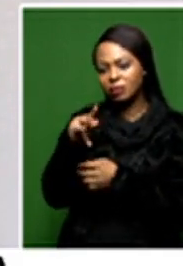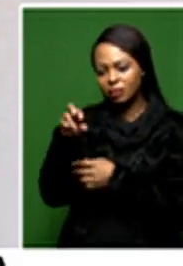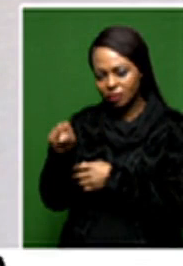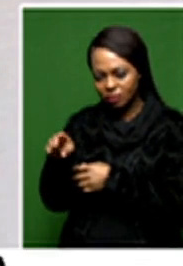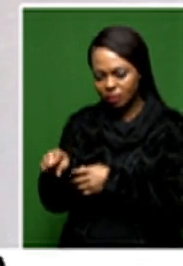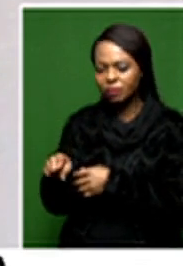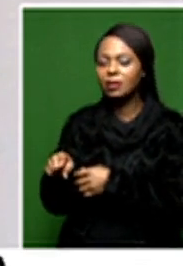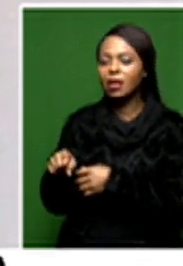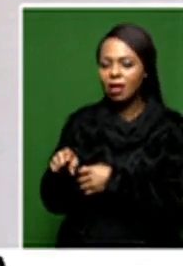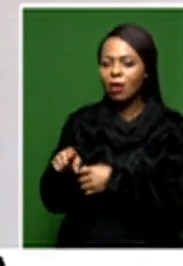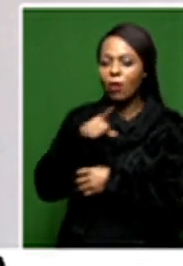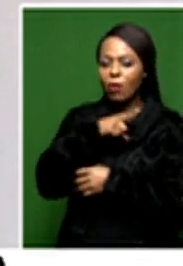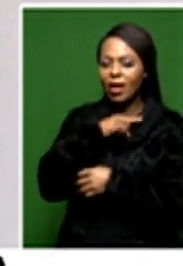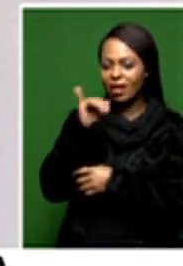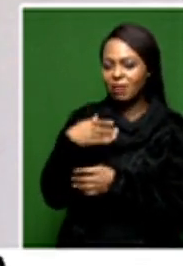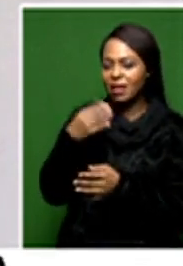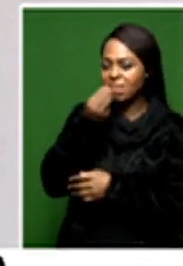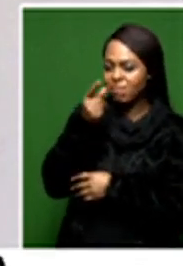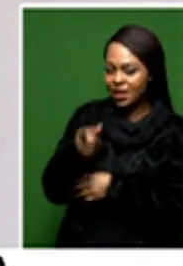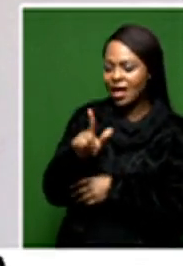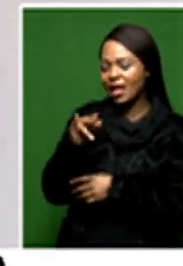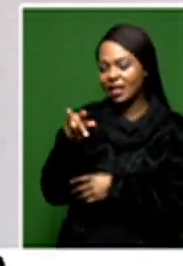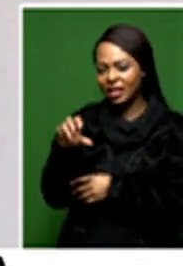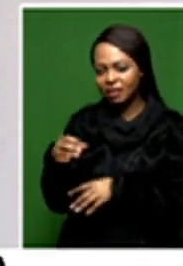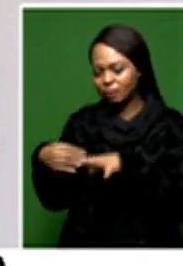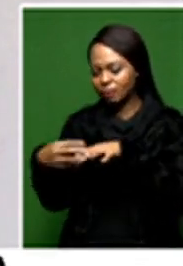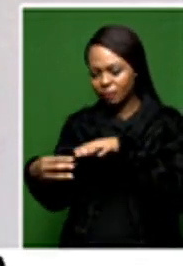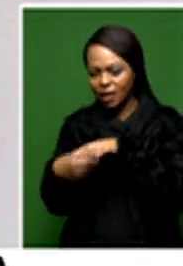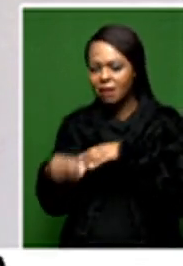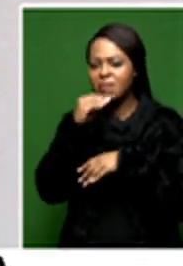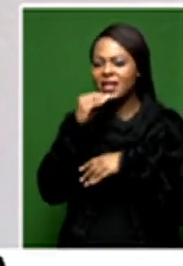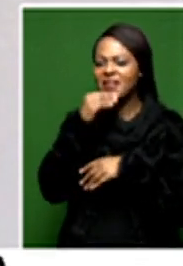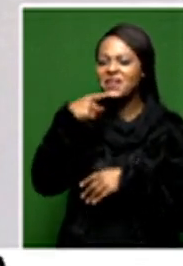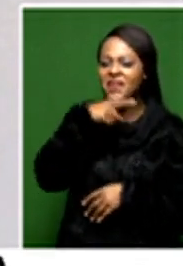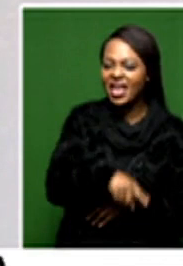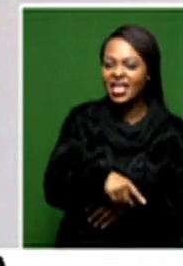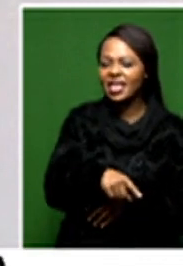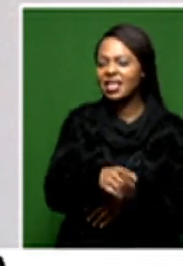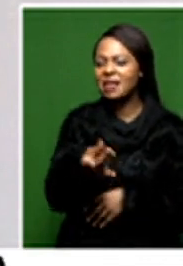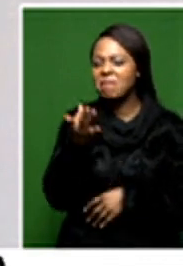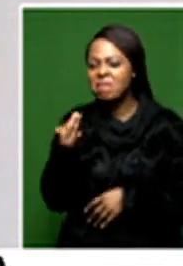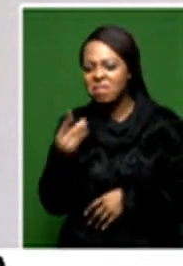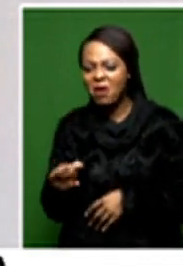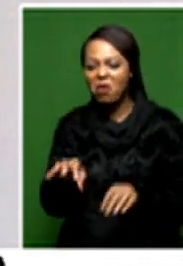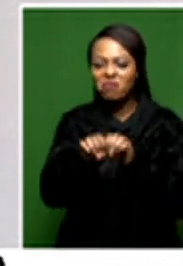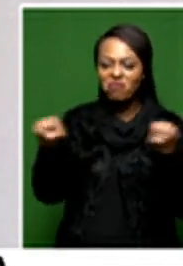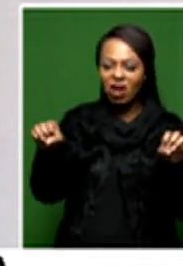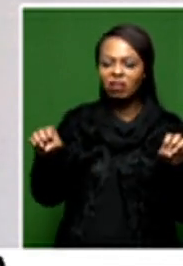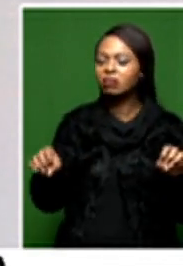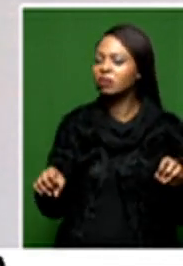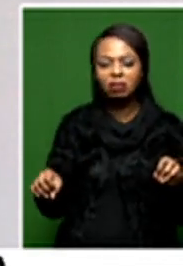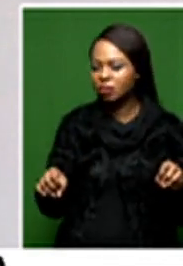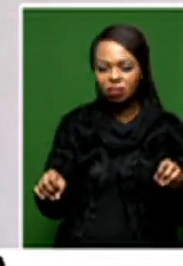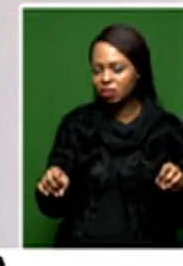So if I eat lentils, so for example, I'm not going to make some fake meat patty or wors or whatever with the lentil. Same